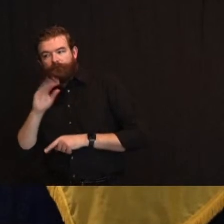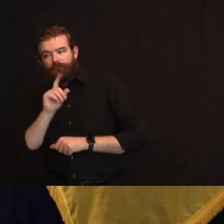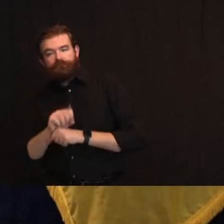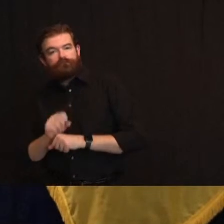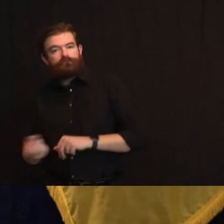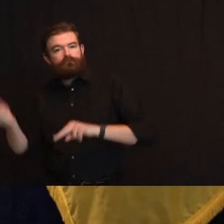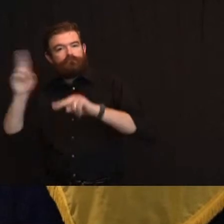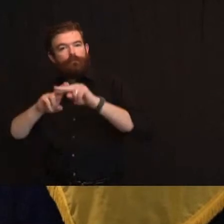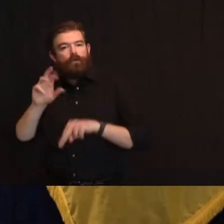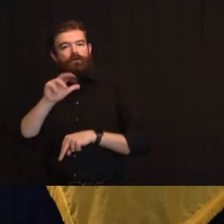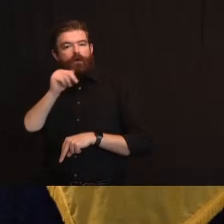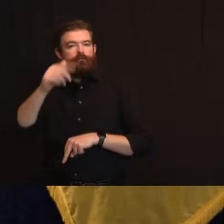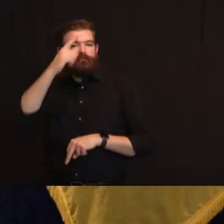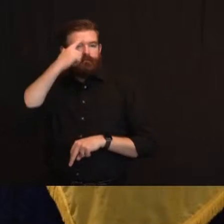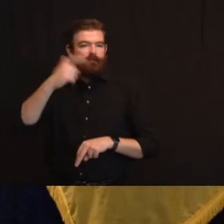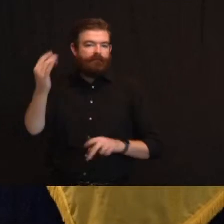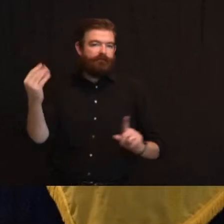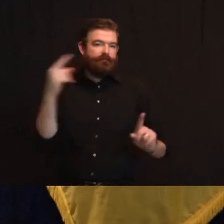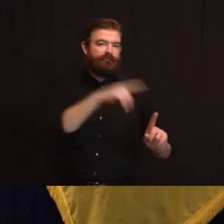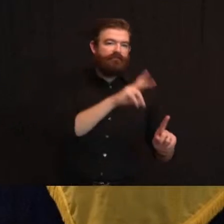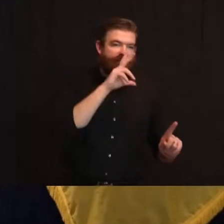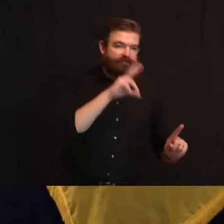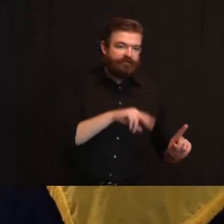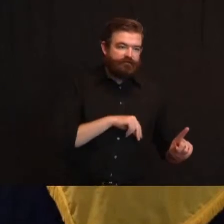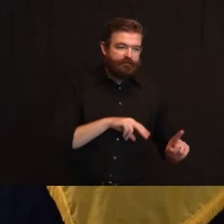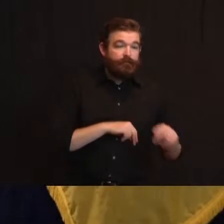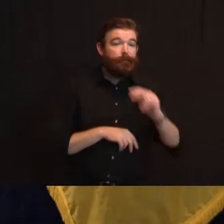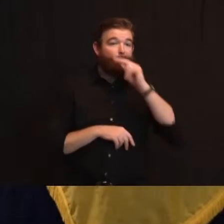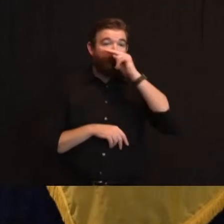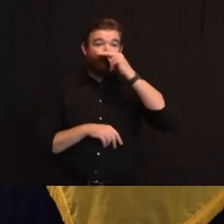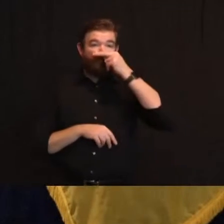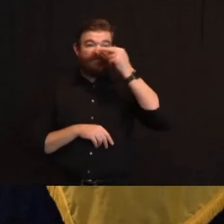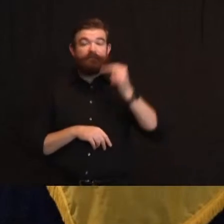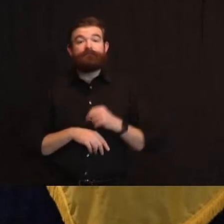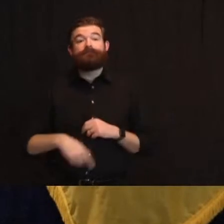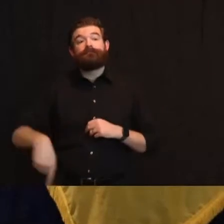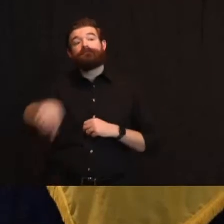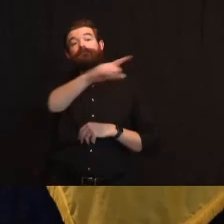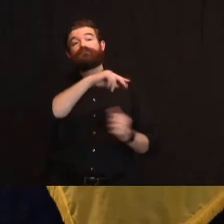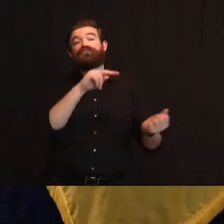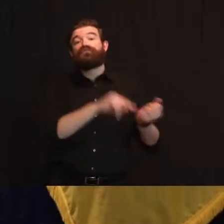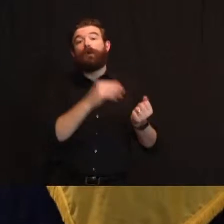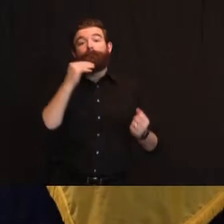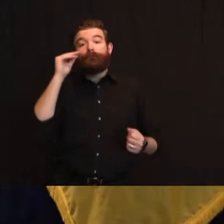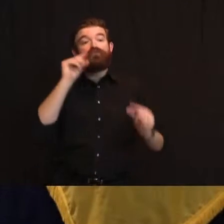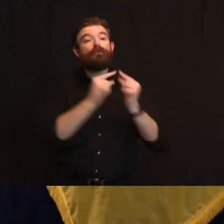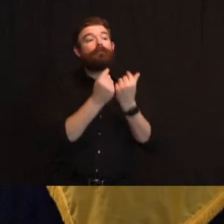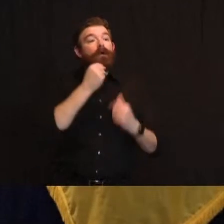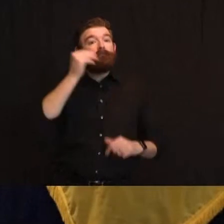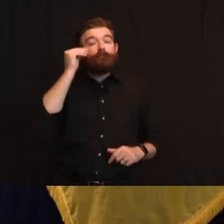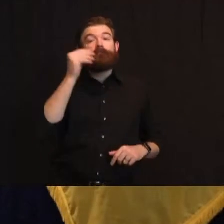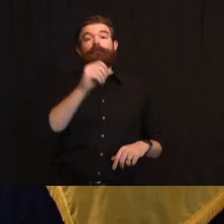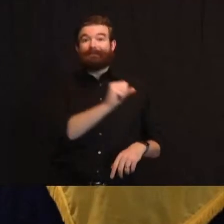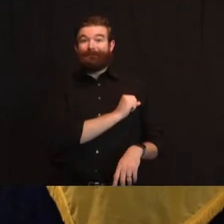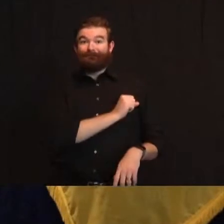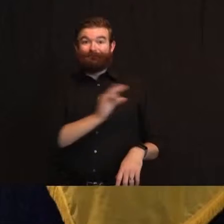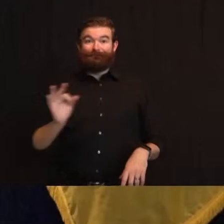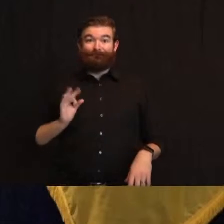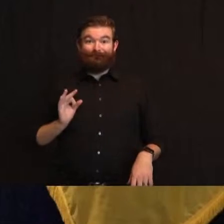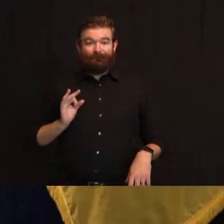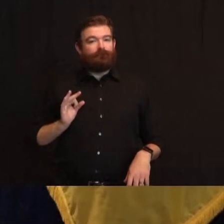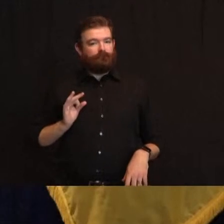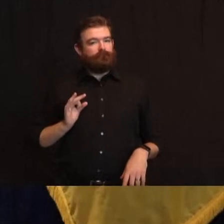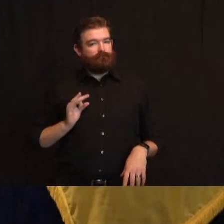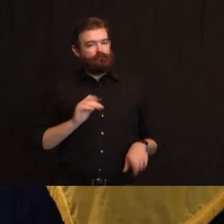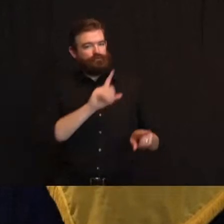week's whatever day it is, it's the first batch of a number that will continue to increase, as will Moderna. Hopefully